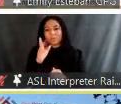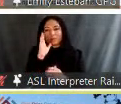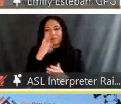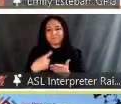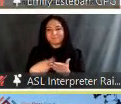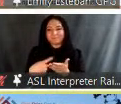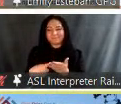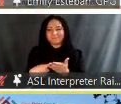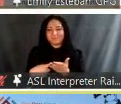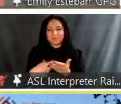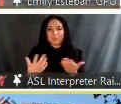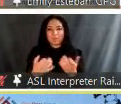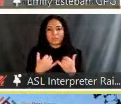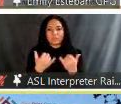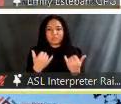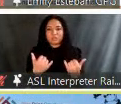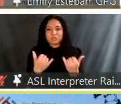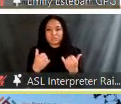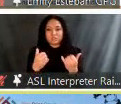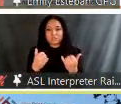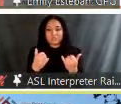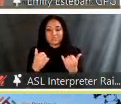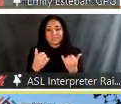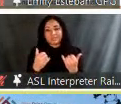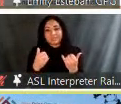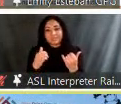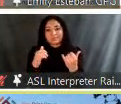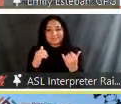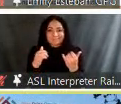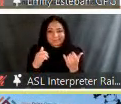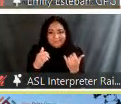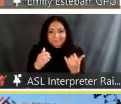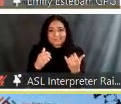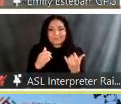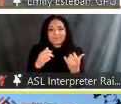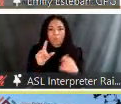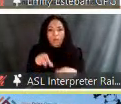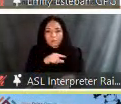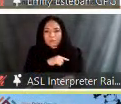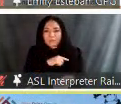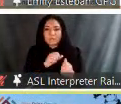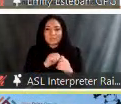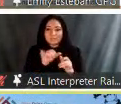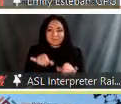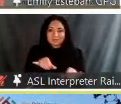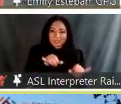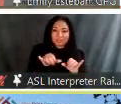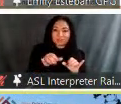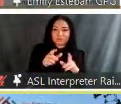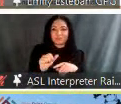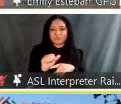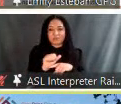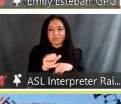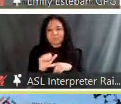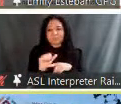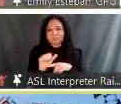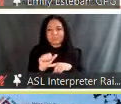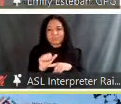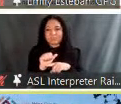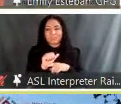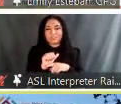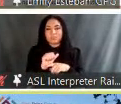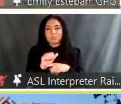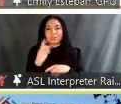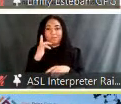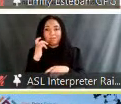discussing what is the current status of quality, both with standards and practice within California's